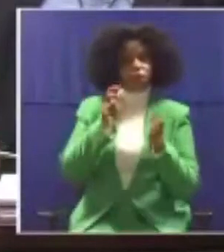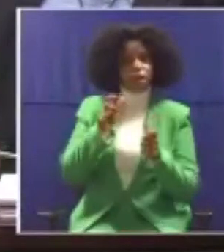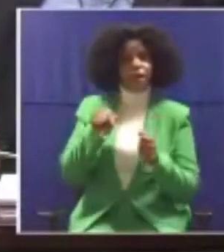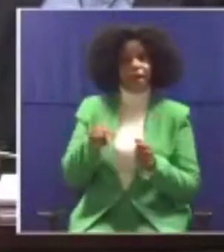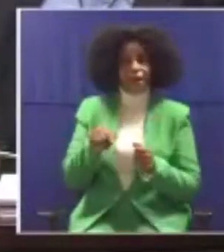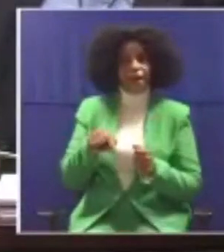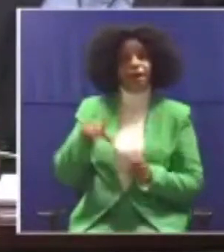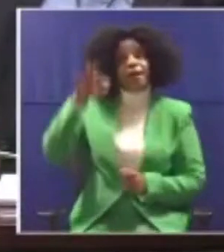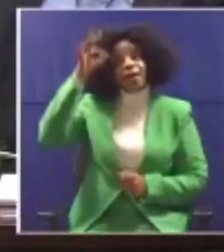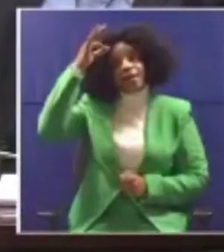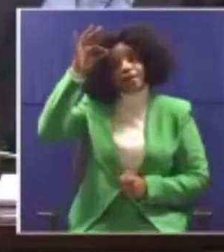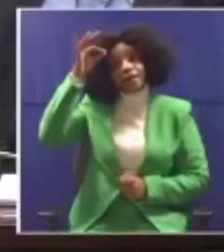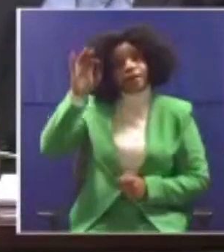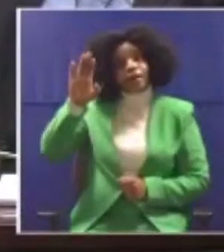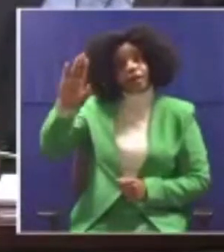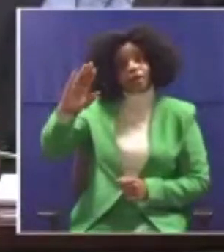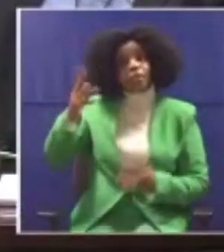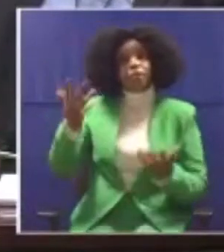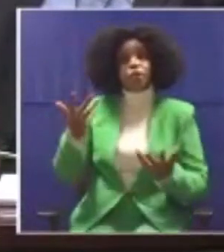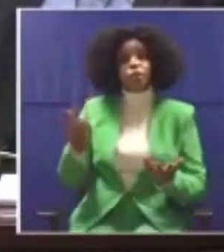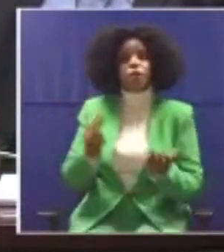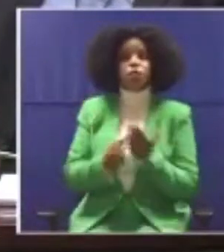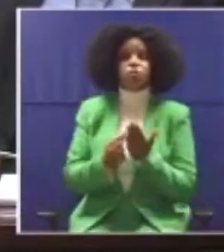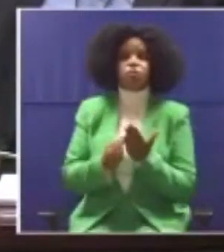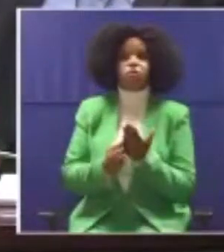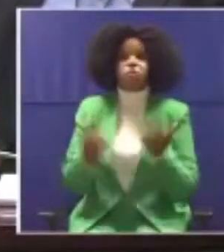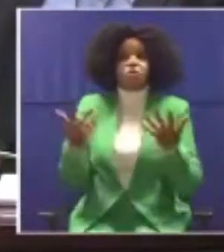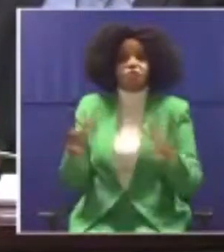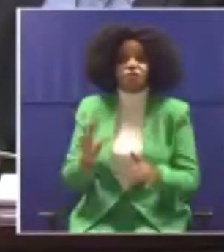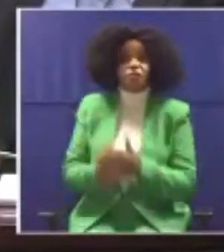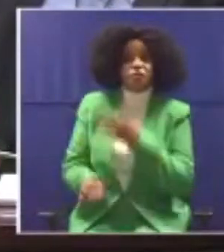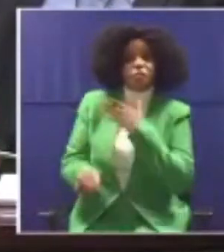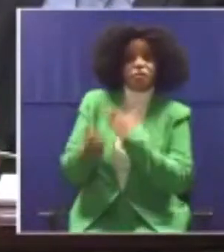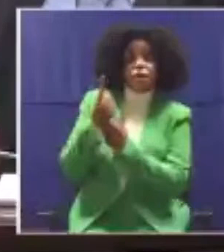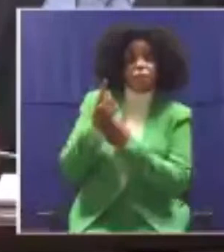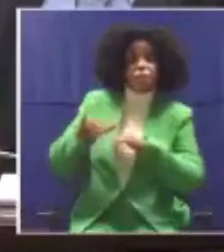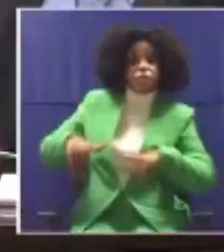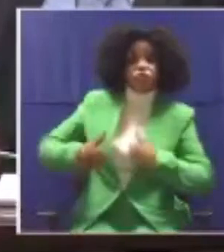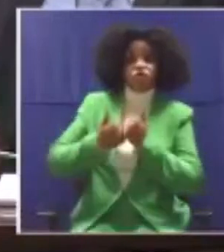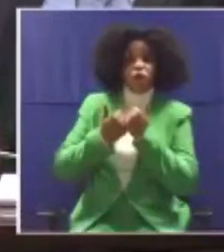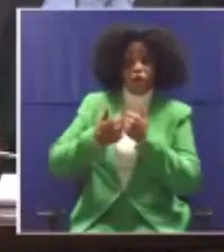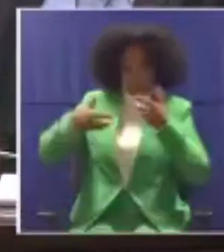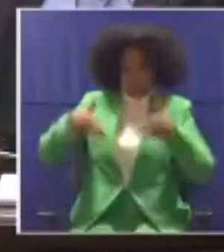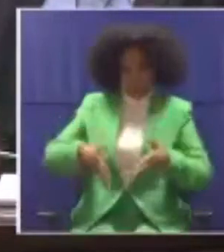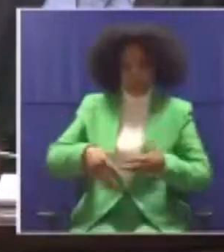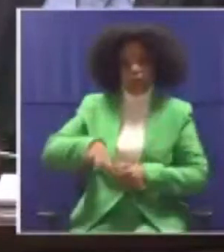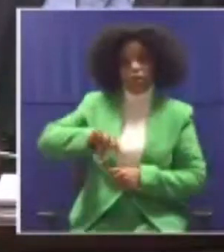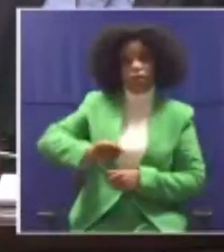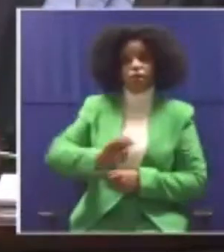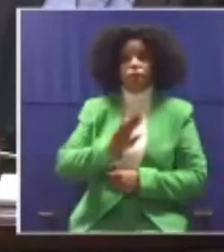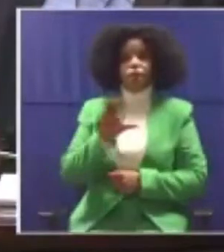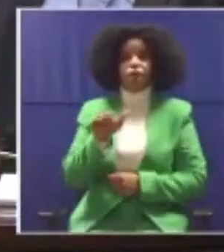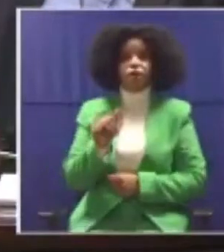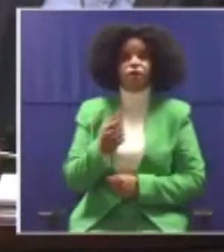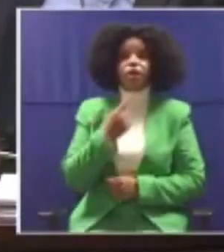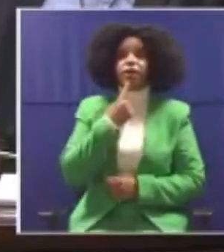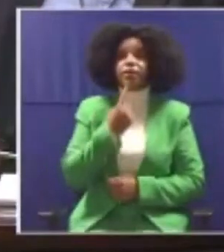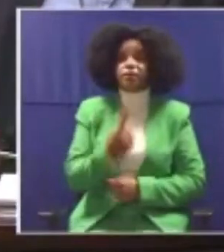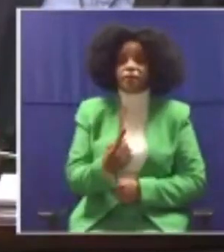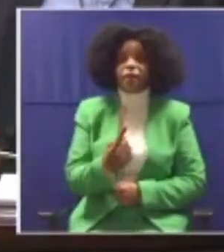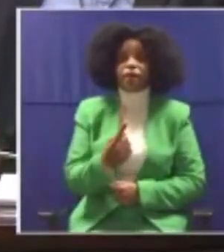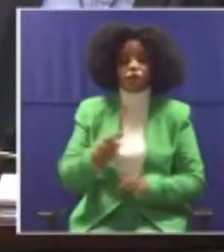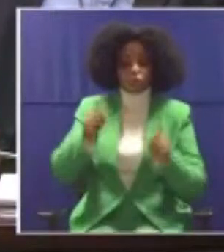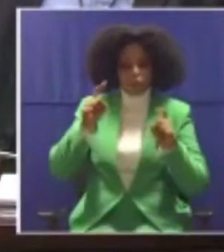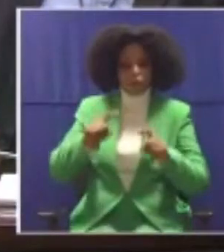government posed a challenge to the South African government that we should then formulate a program